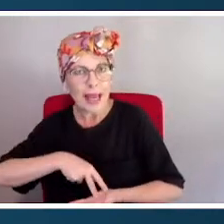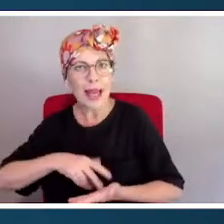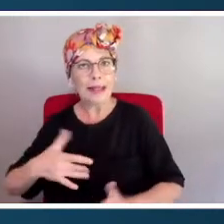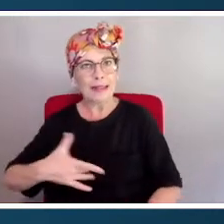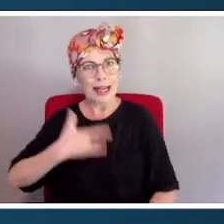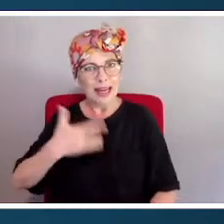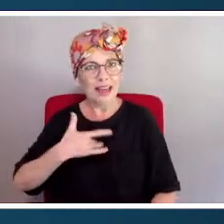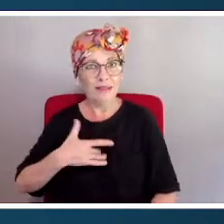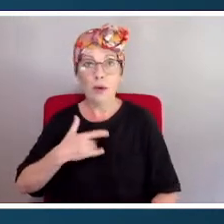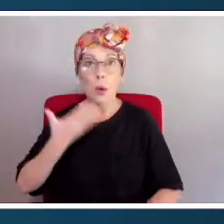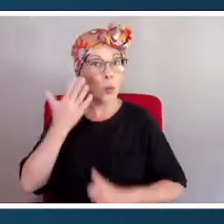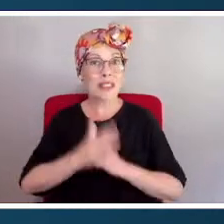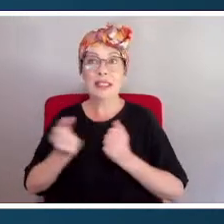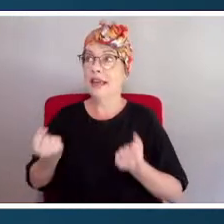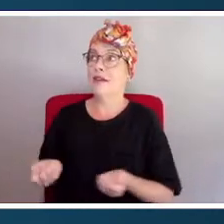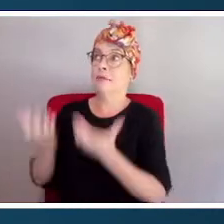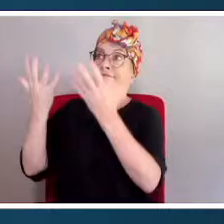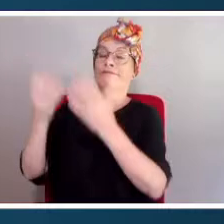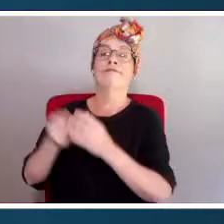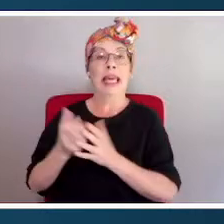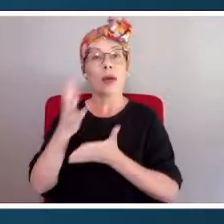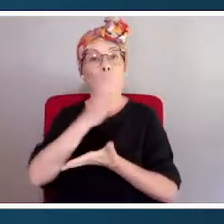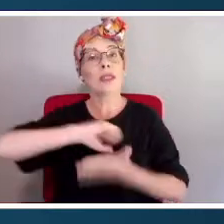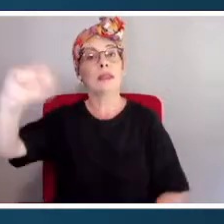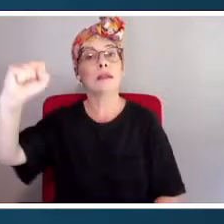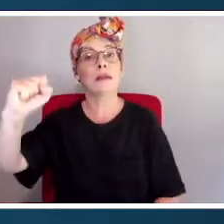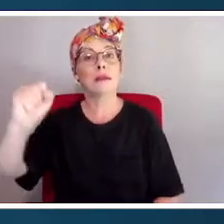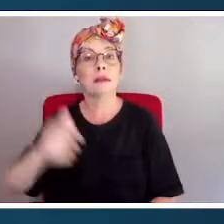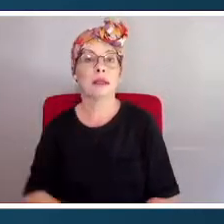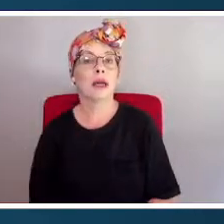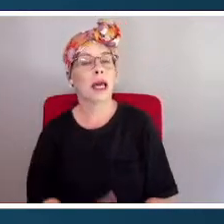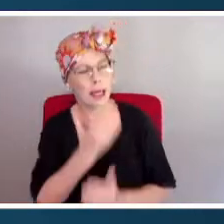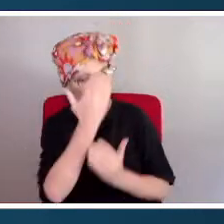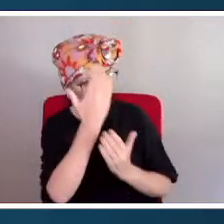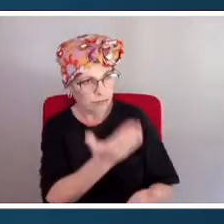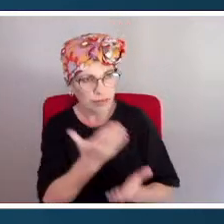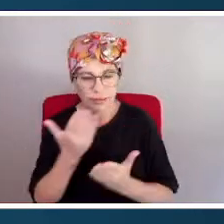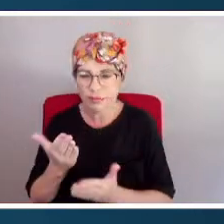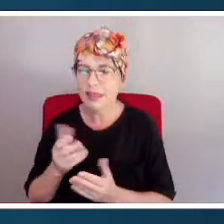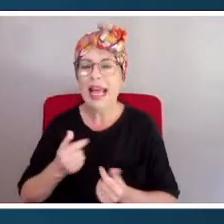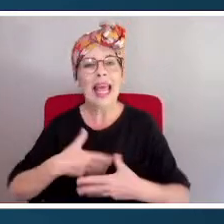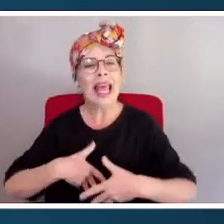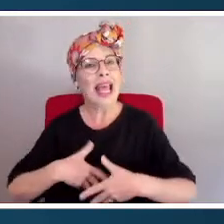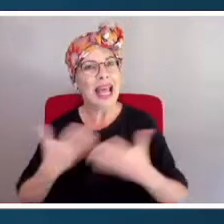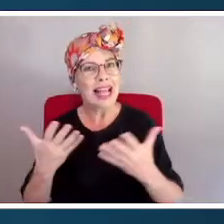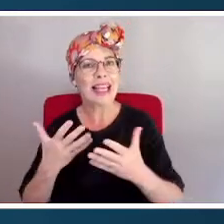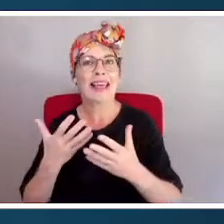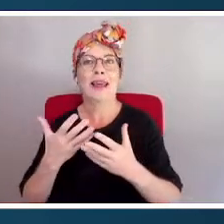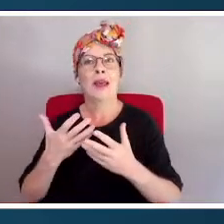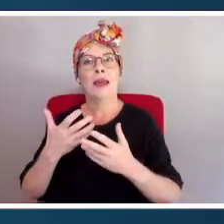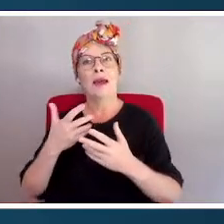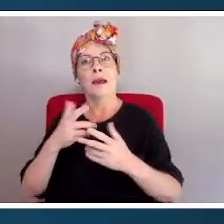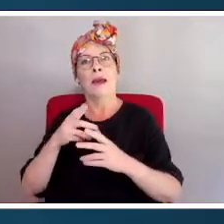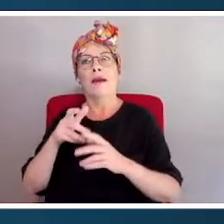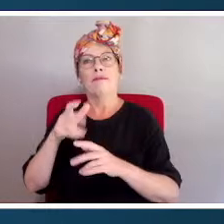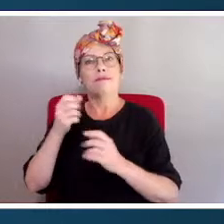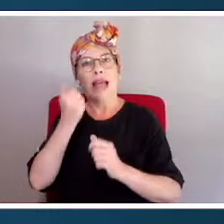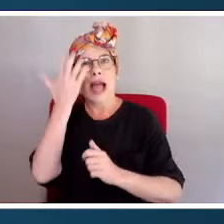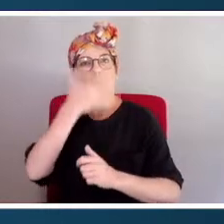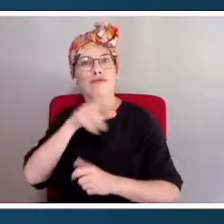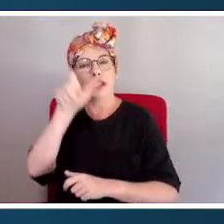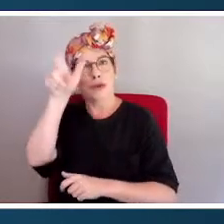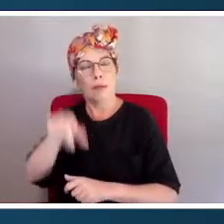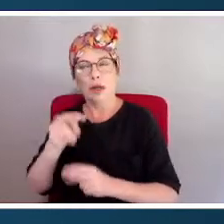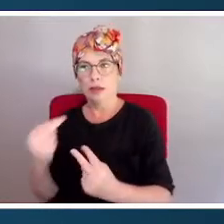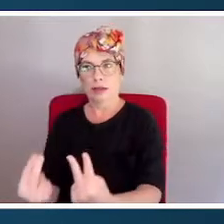people who are joining us either here in person or online. But my happy task today, and my great pleasure,